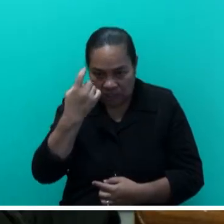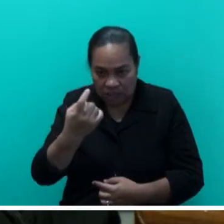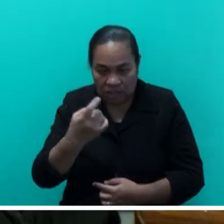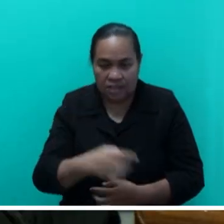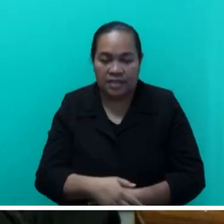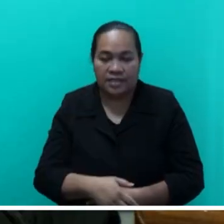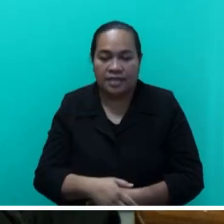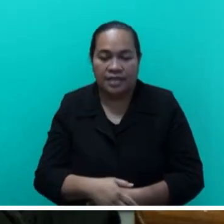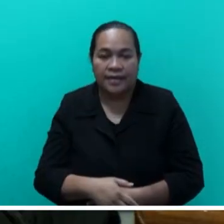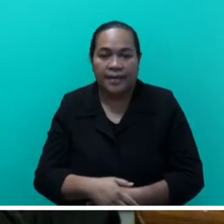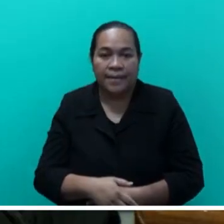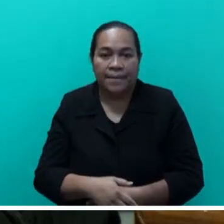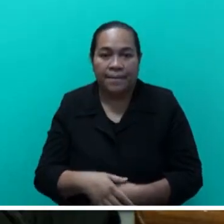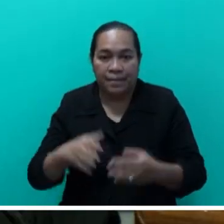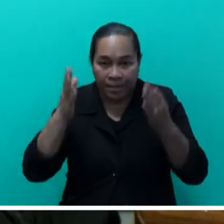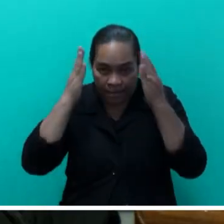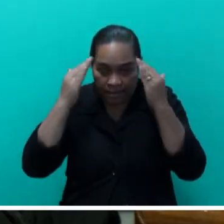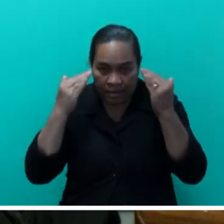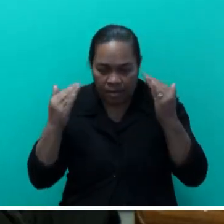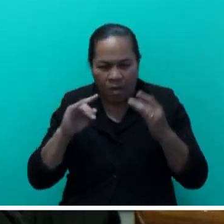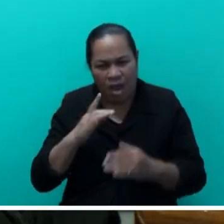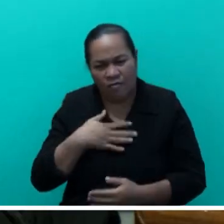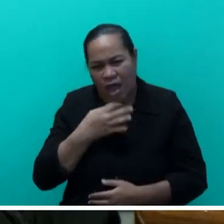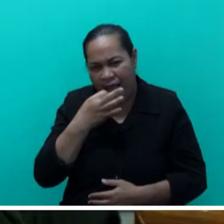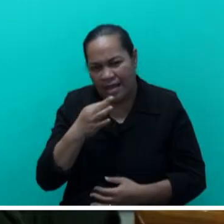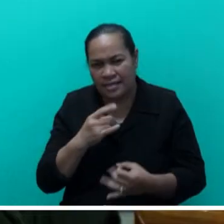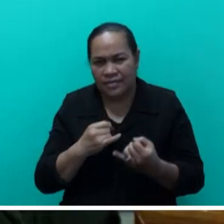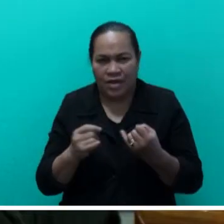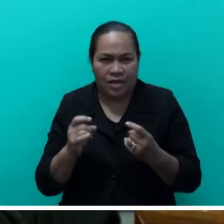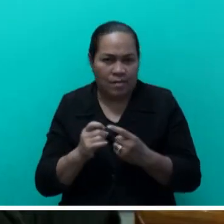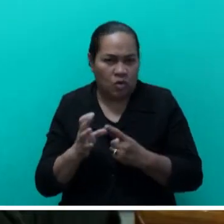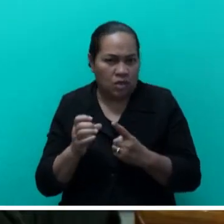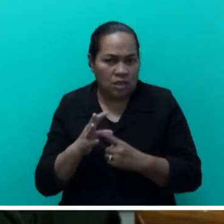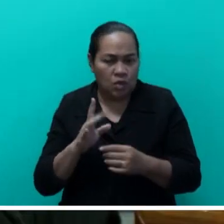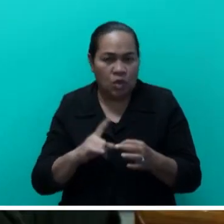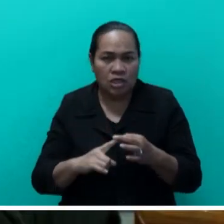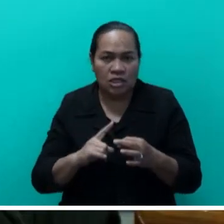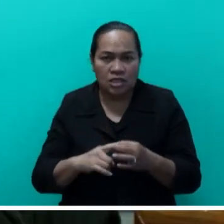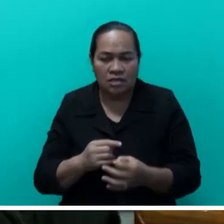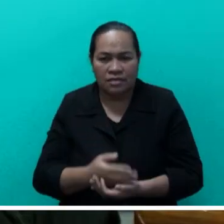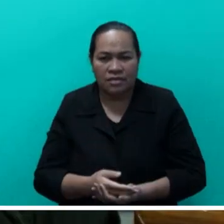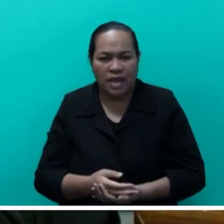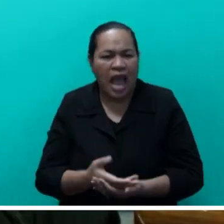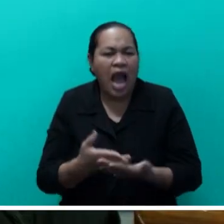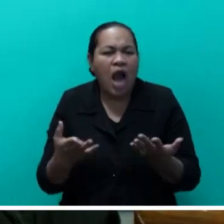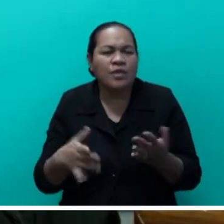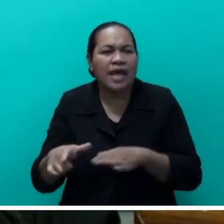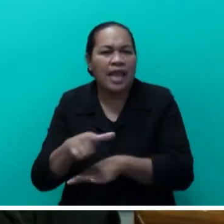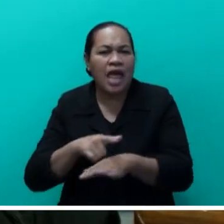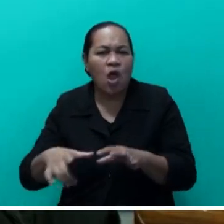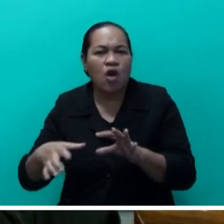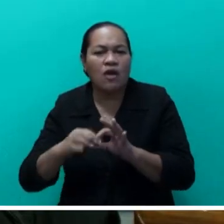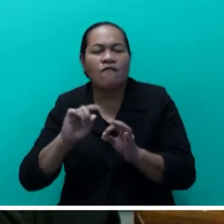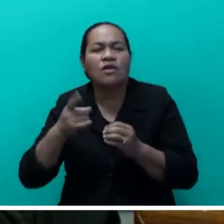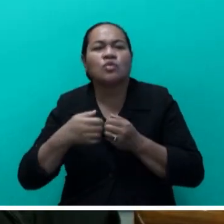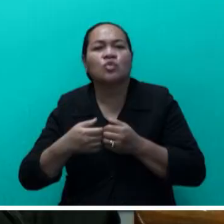Mr. Speaker, sir, one has to ask a very important question. How did the landowners first lose their